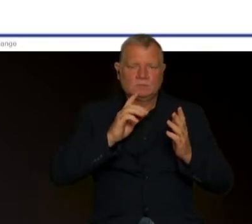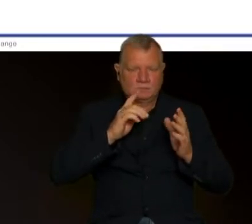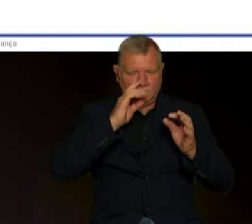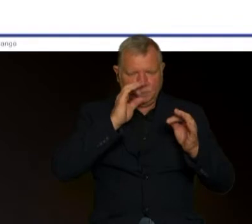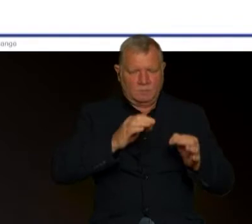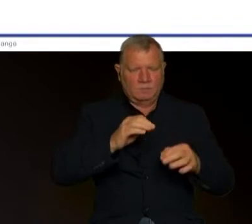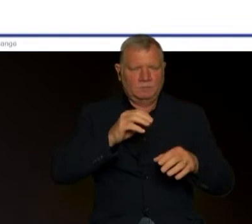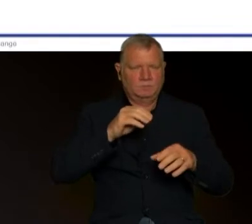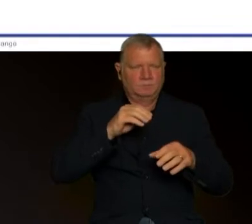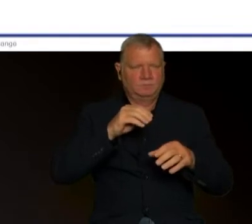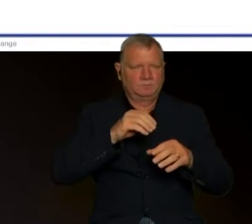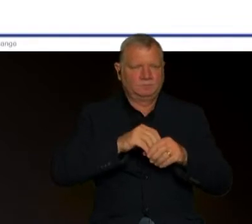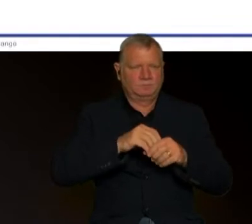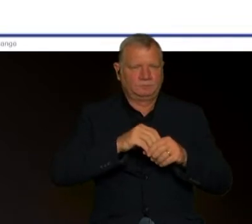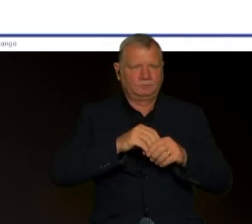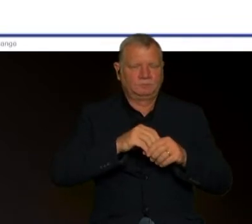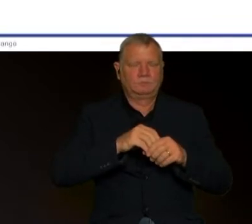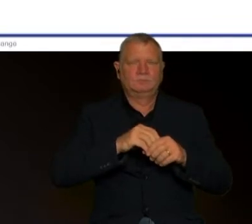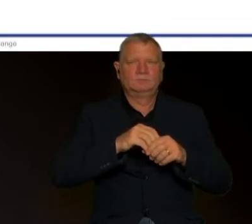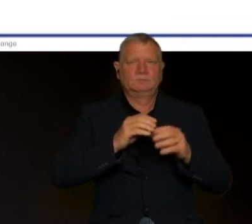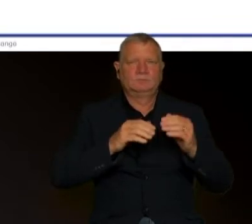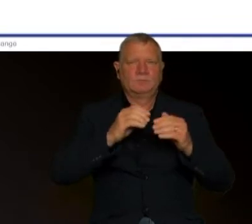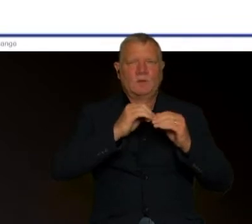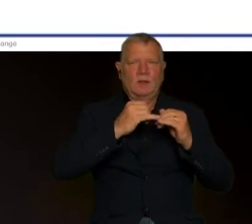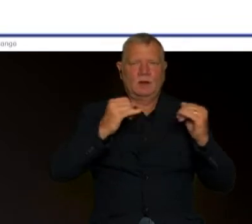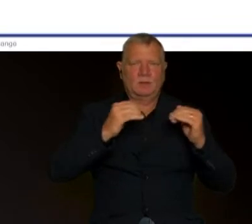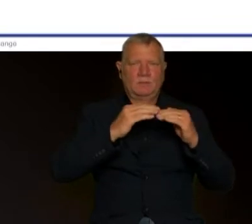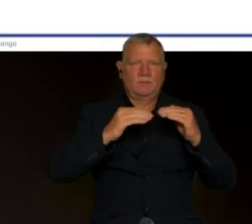Where the DH has the